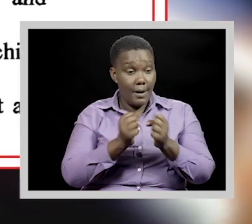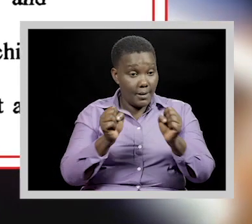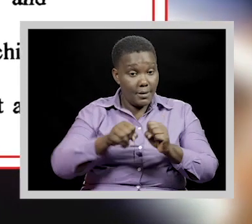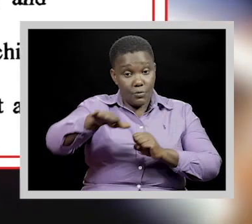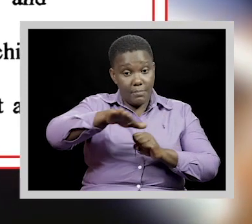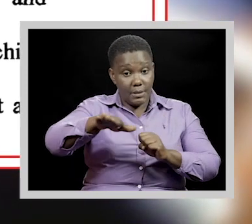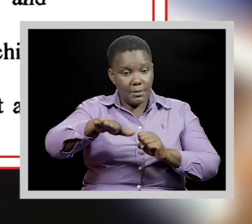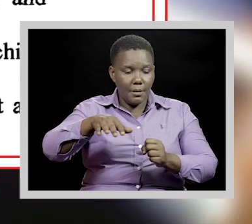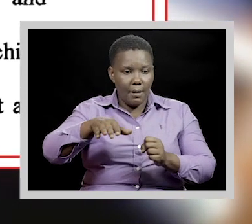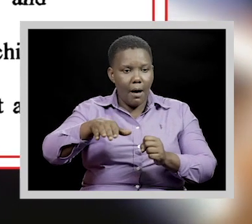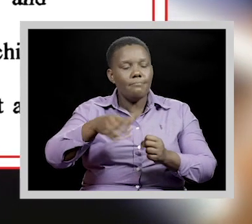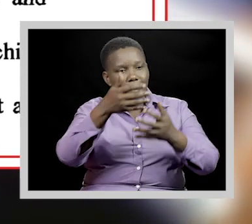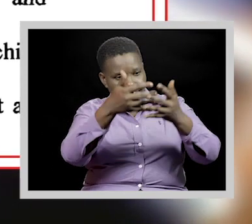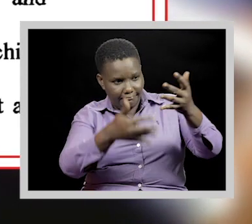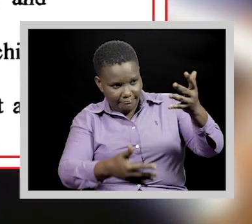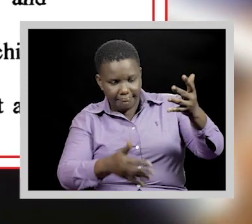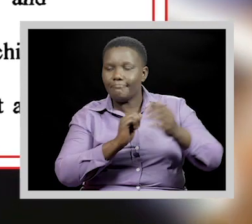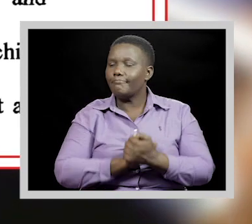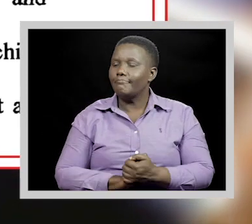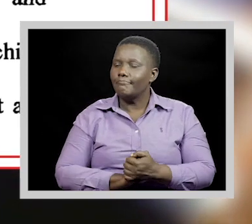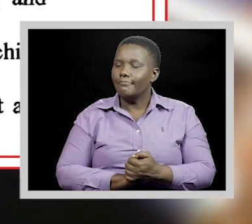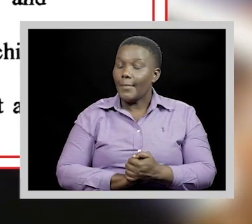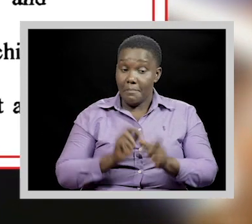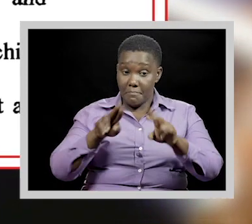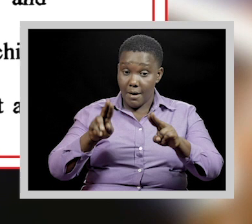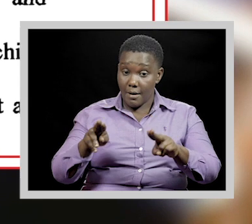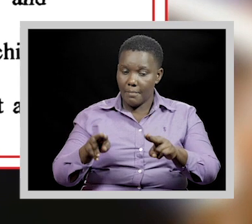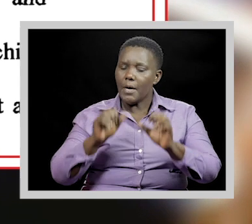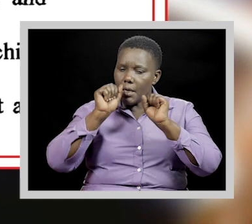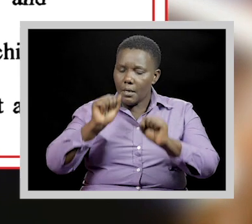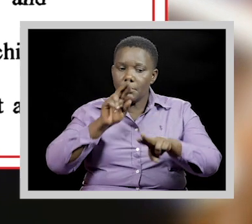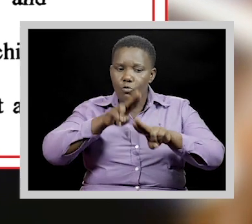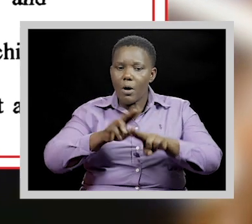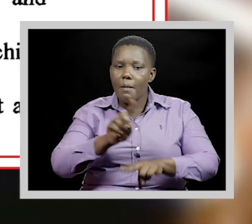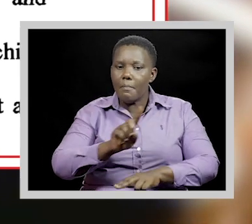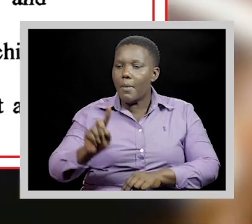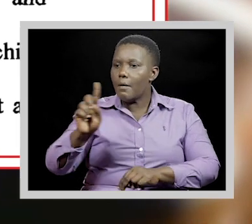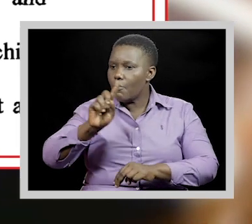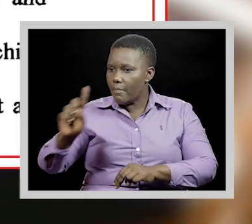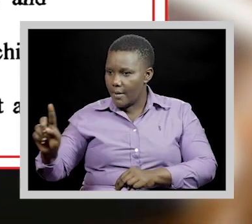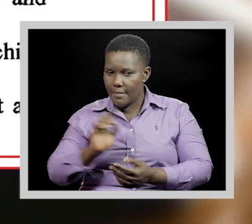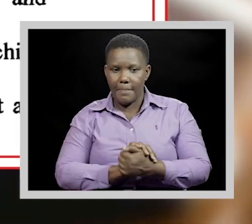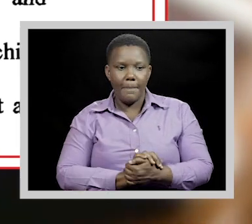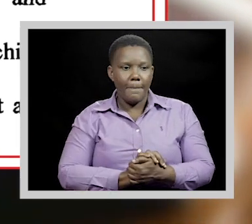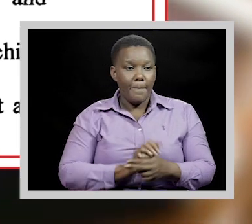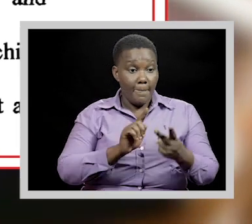under the following conditions. The juvenile court sits as often as necessary.